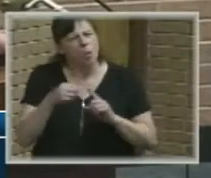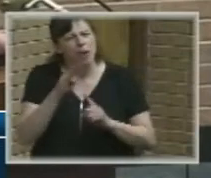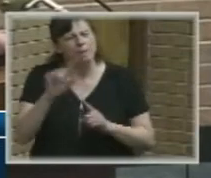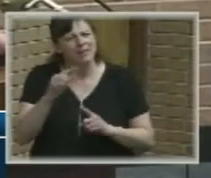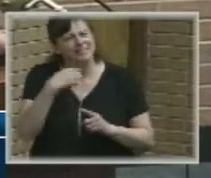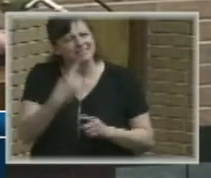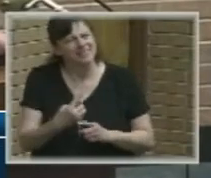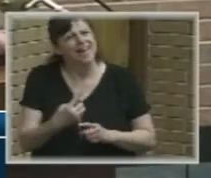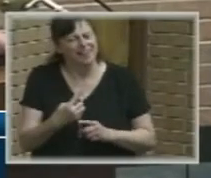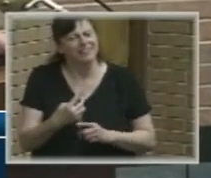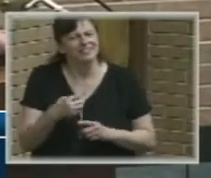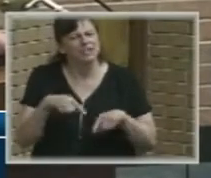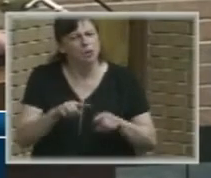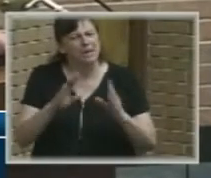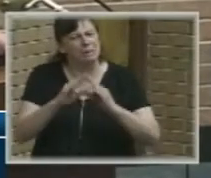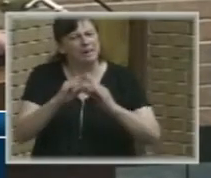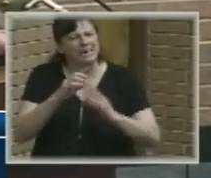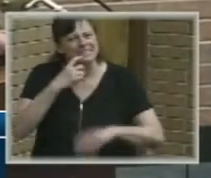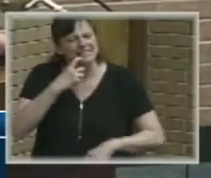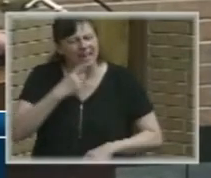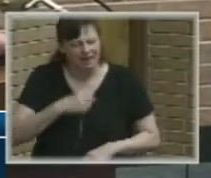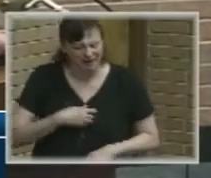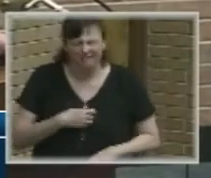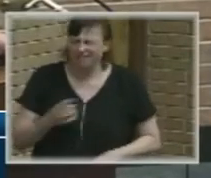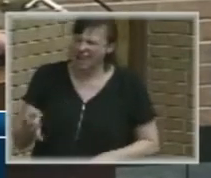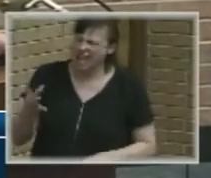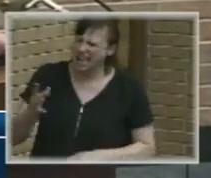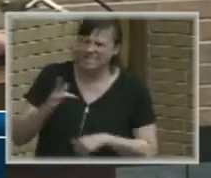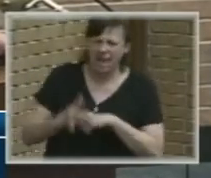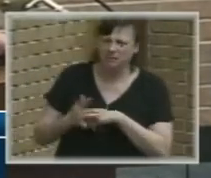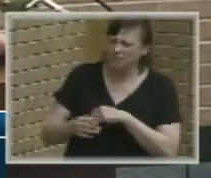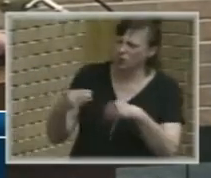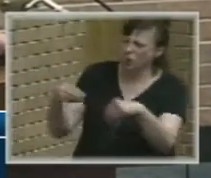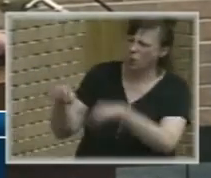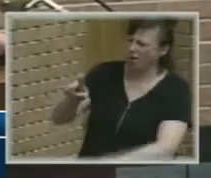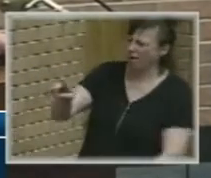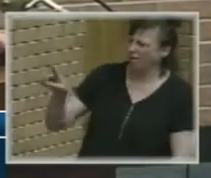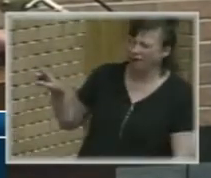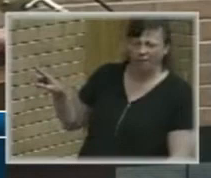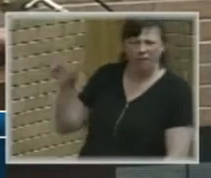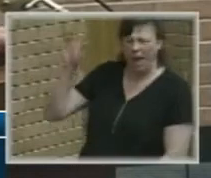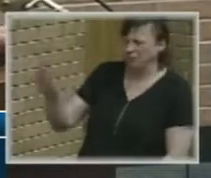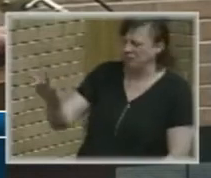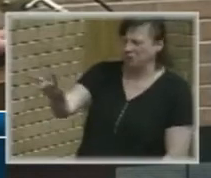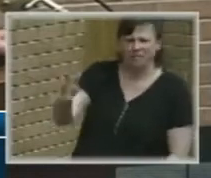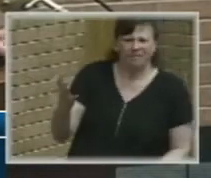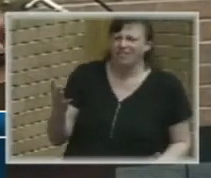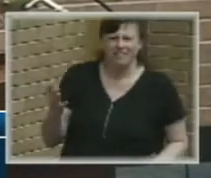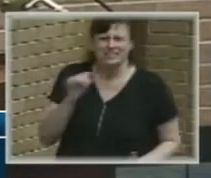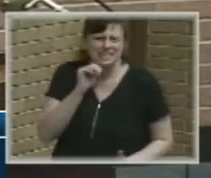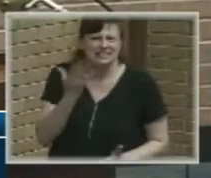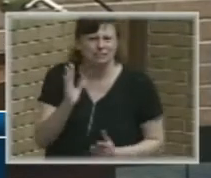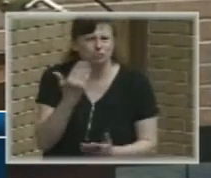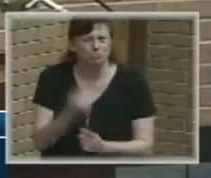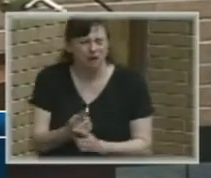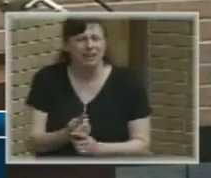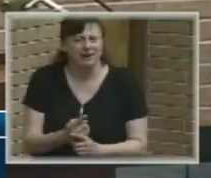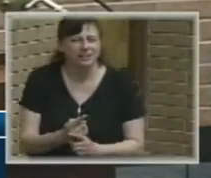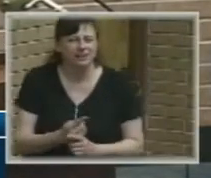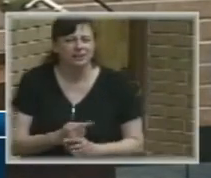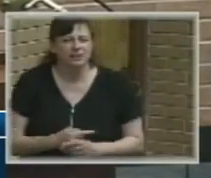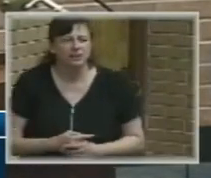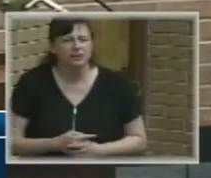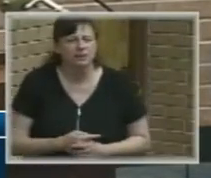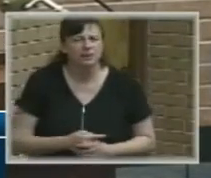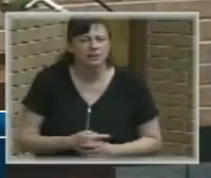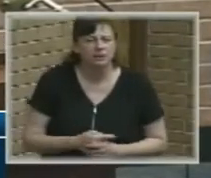geez, and one of the things he said to them was, we hate to see empty storefronts in Brighton. That, you always got to be, this is a little bit secondhand,